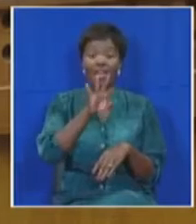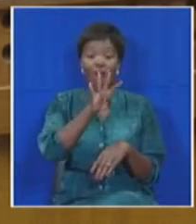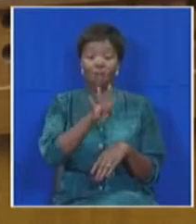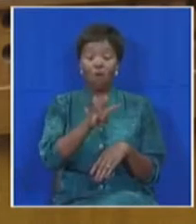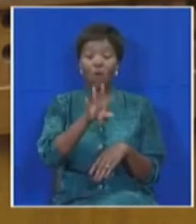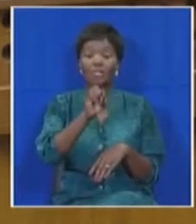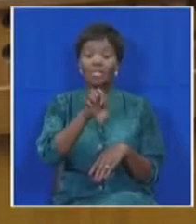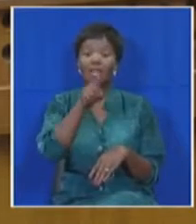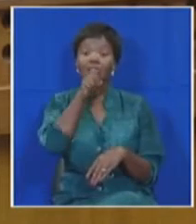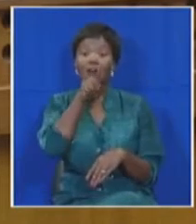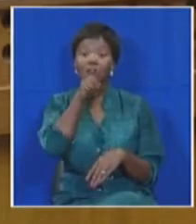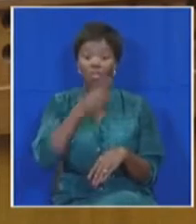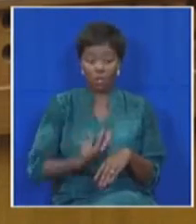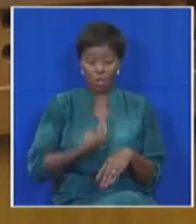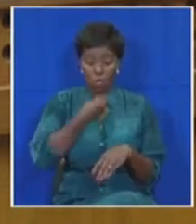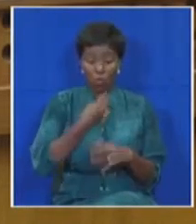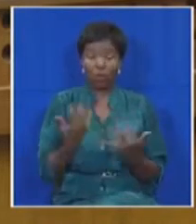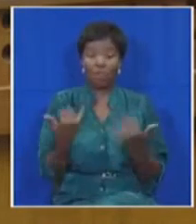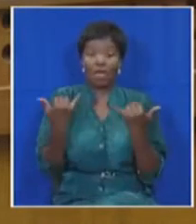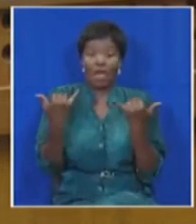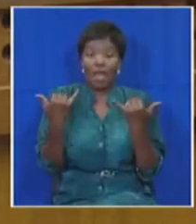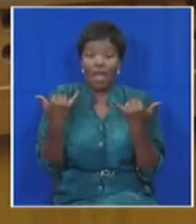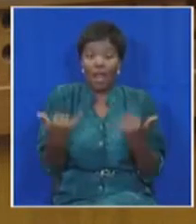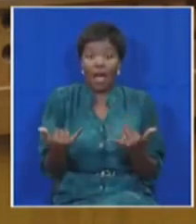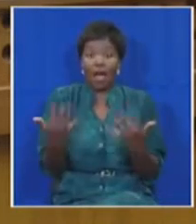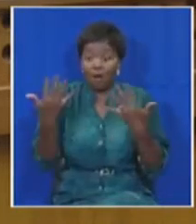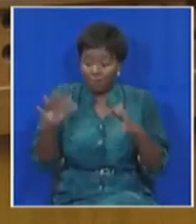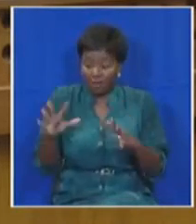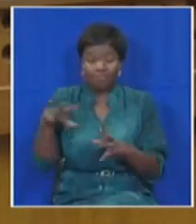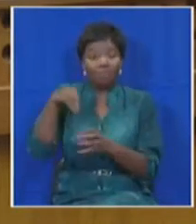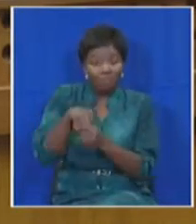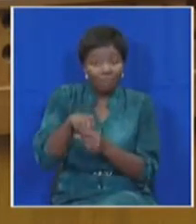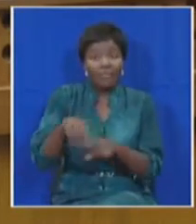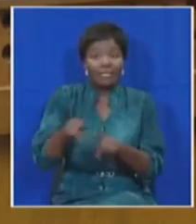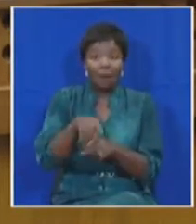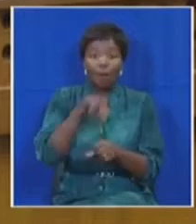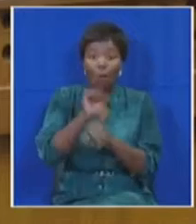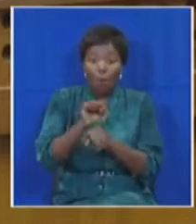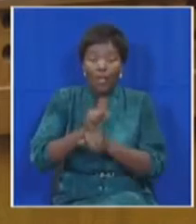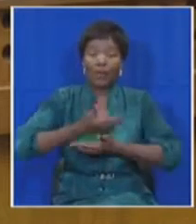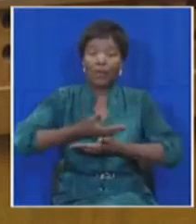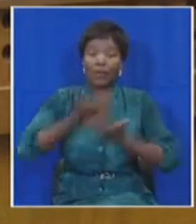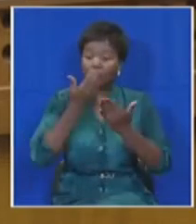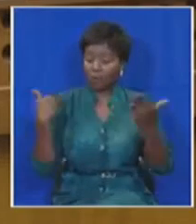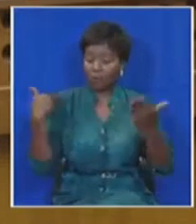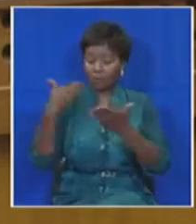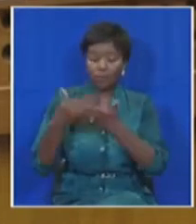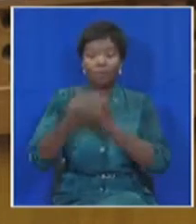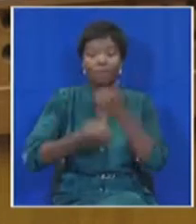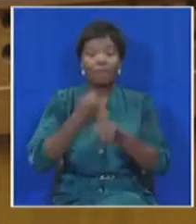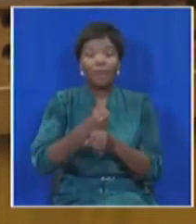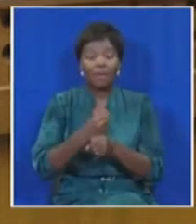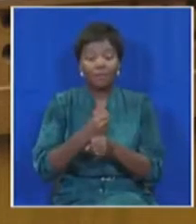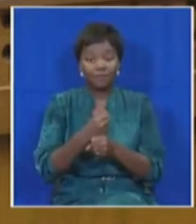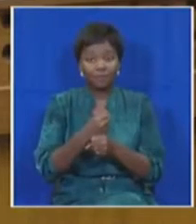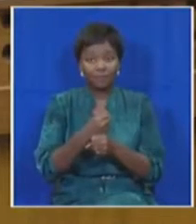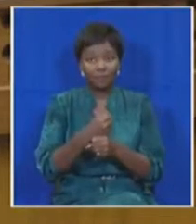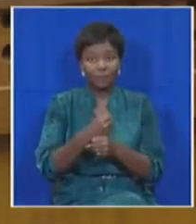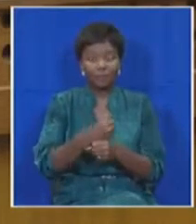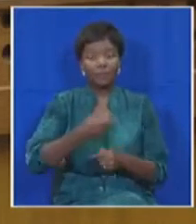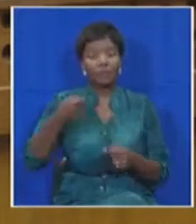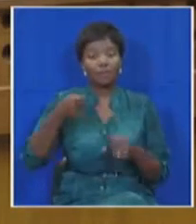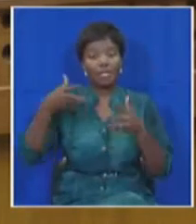340,000 youths have joined the ranks of the unemployed in this past year. Speaker, when the